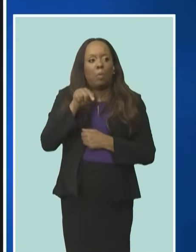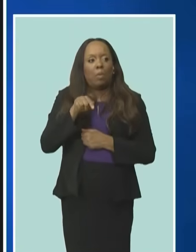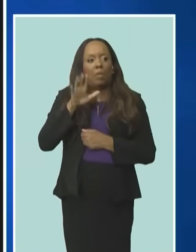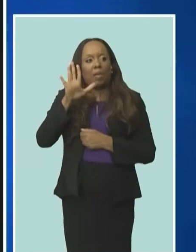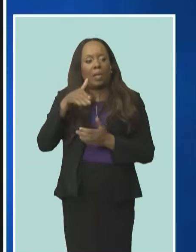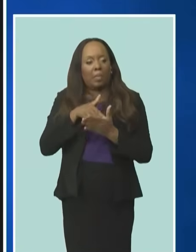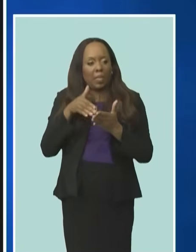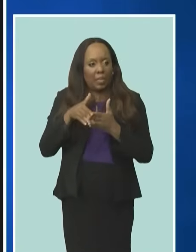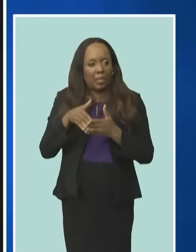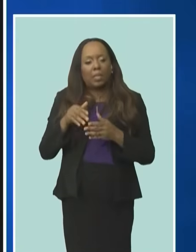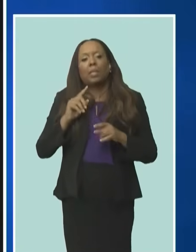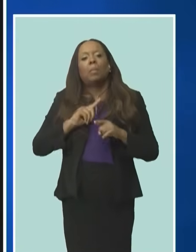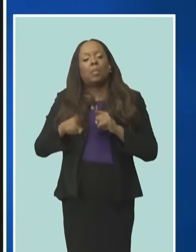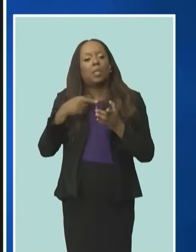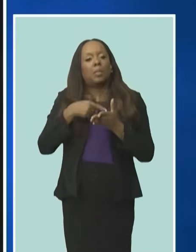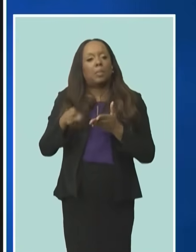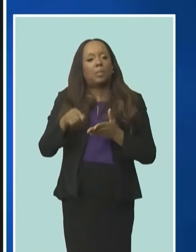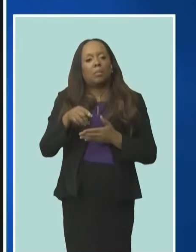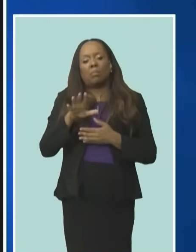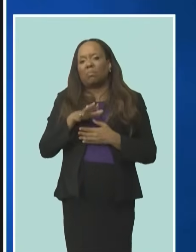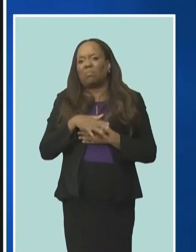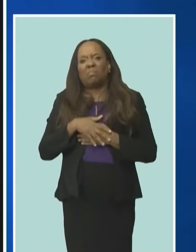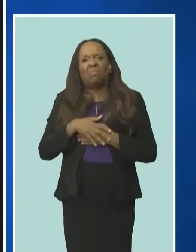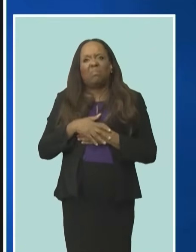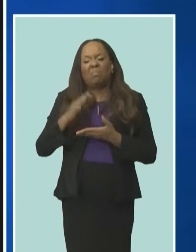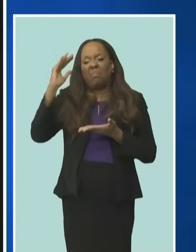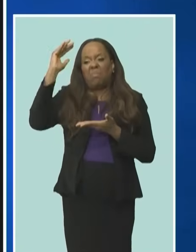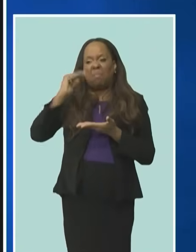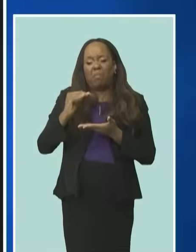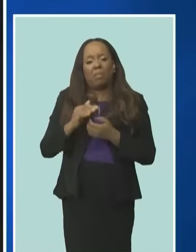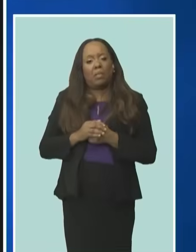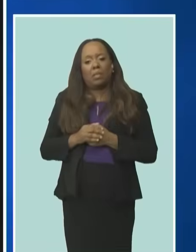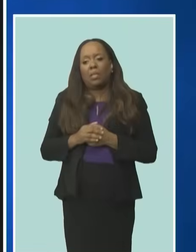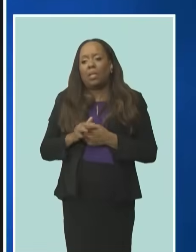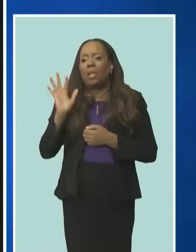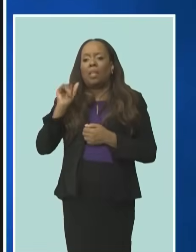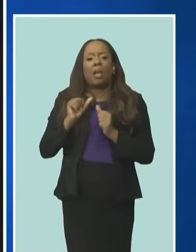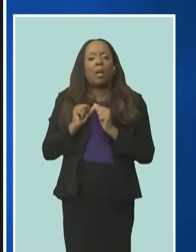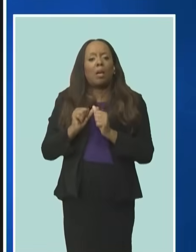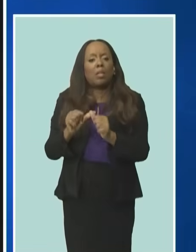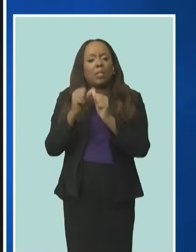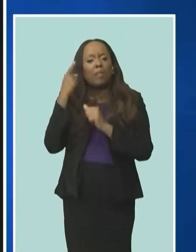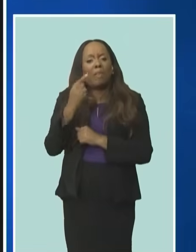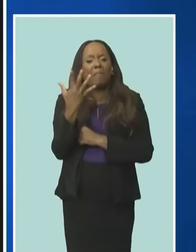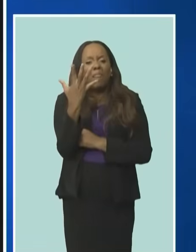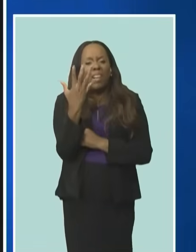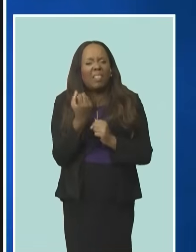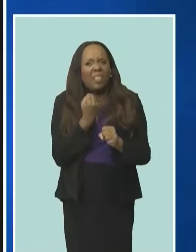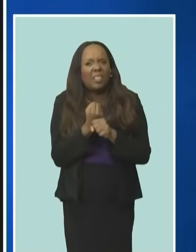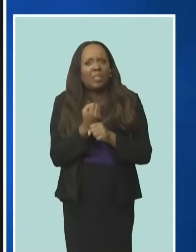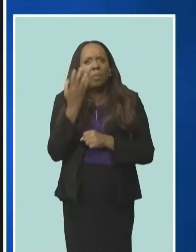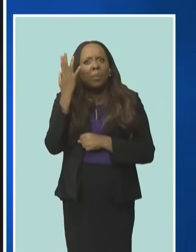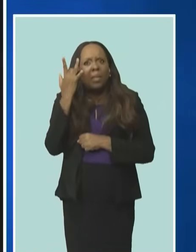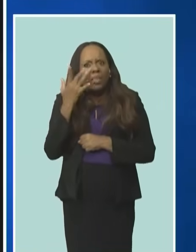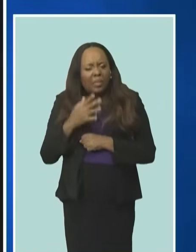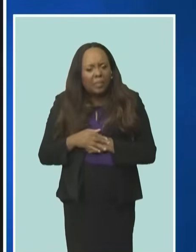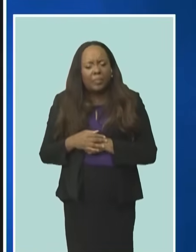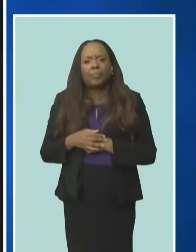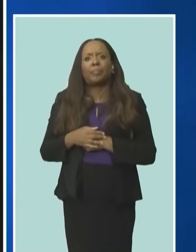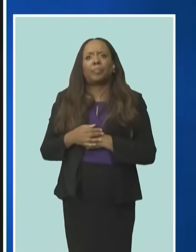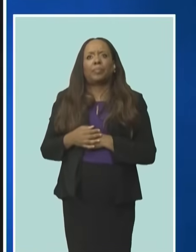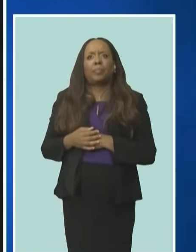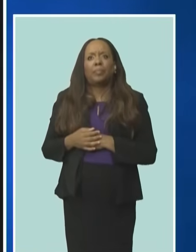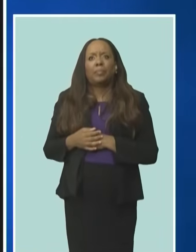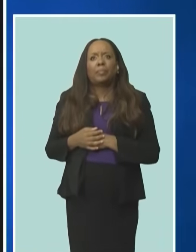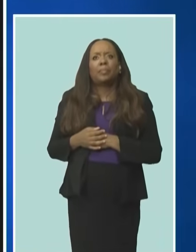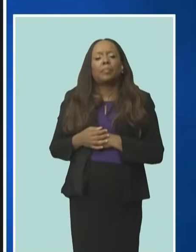or $70,000. It takes 5 years to do that. Why? Because the claimant